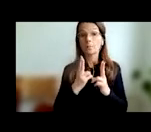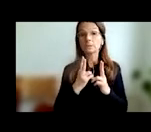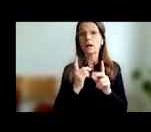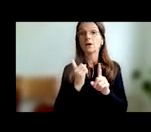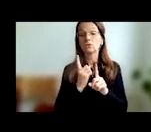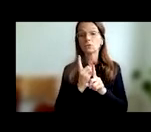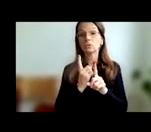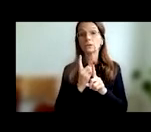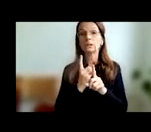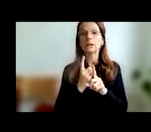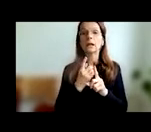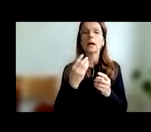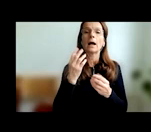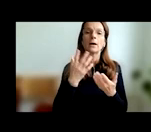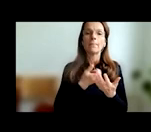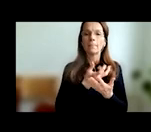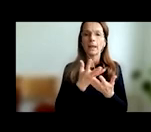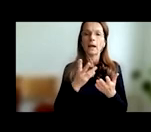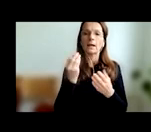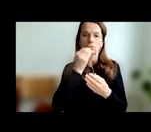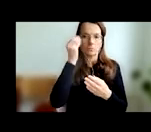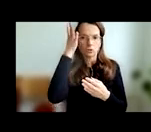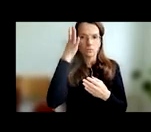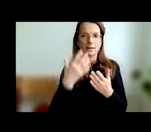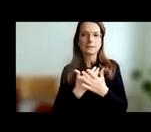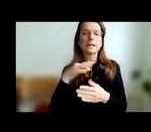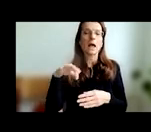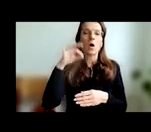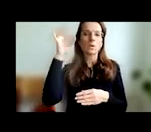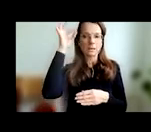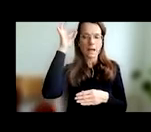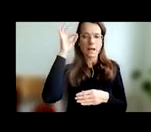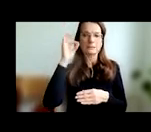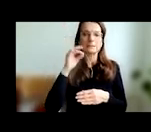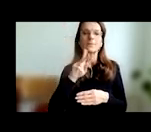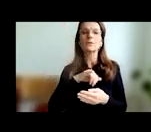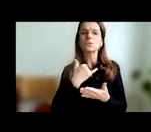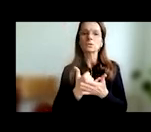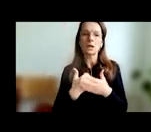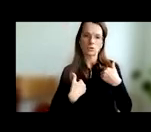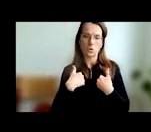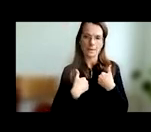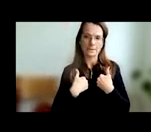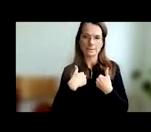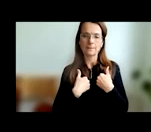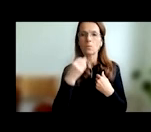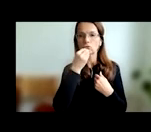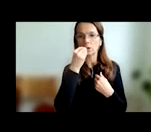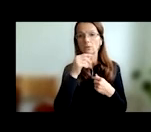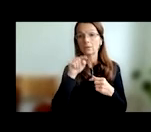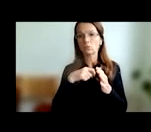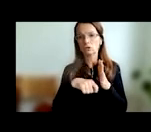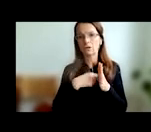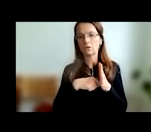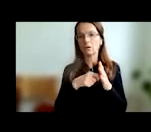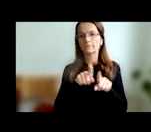labor market between qualified and unskilled labor force, and then there will be consequences